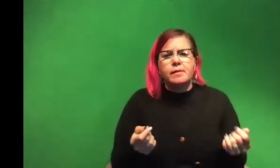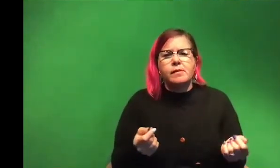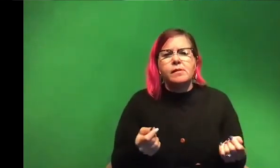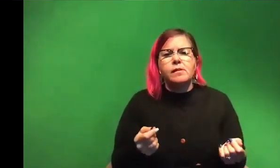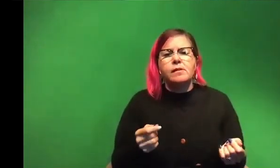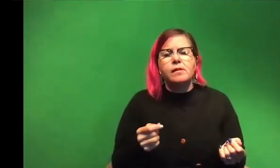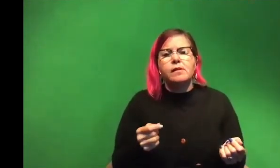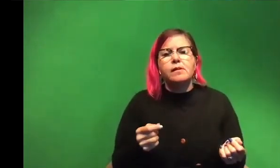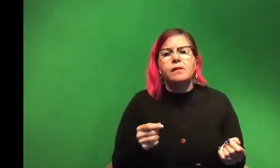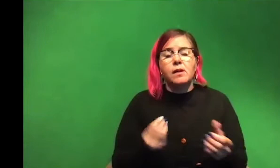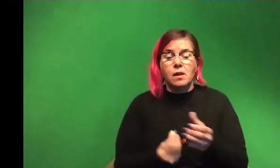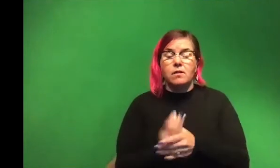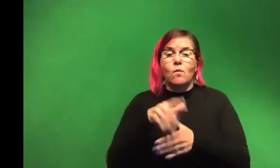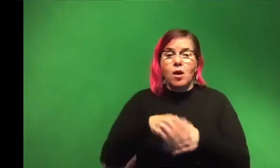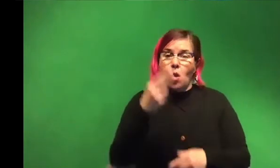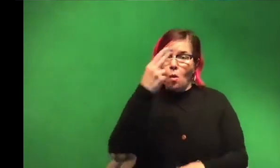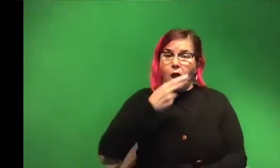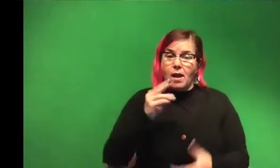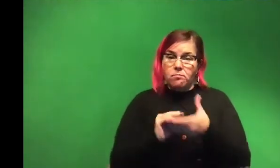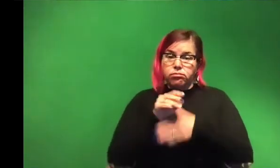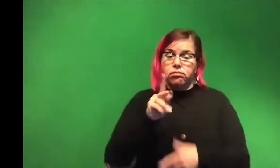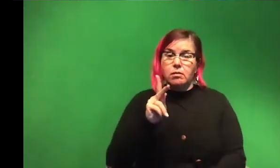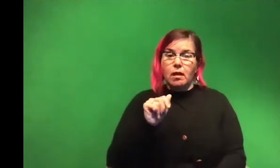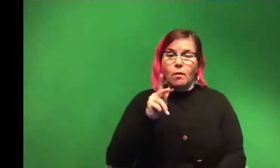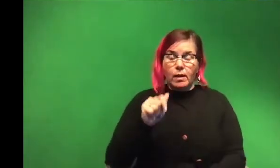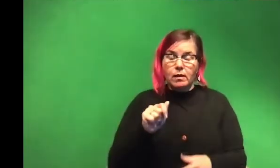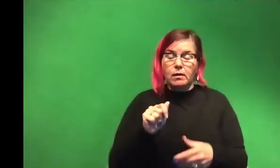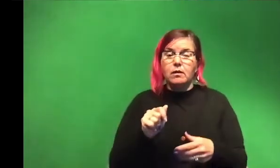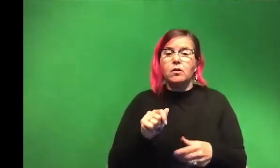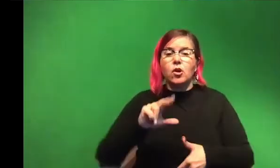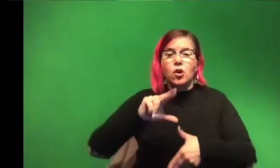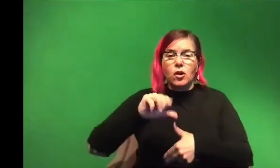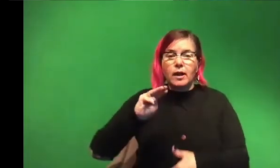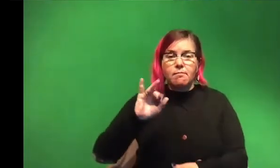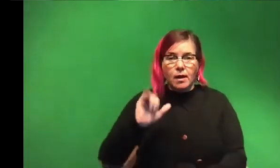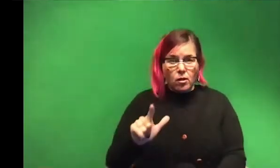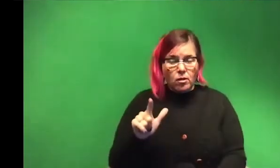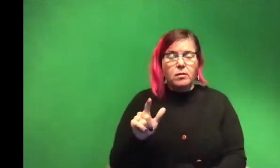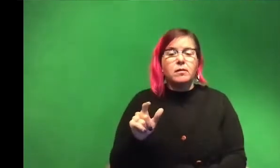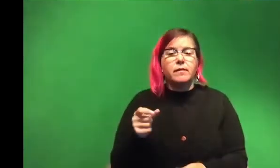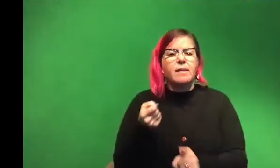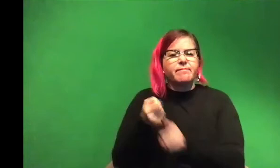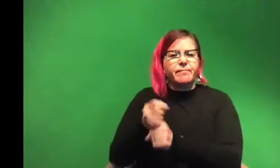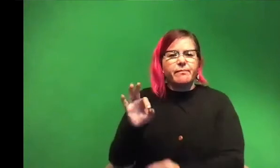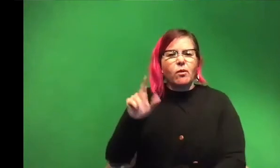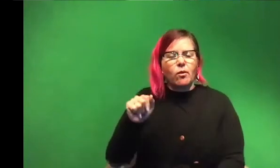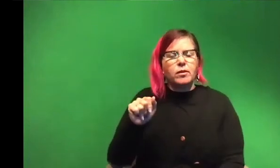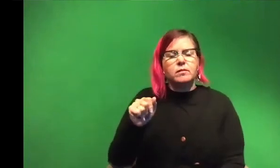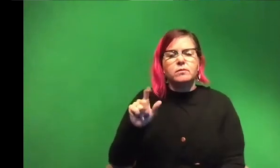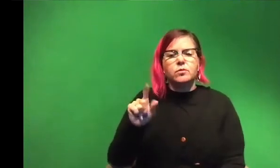Kilauea eruption in Hawaii, or Hurricane Michael that impacted Florida in